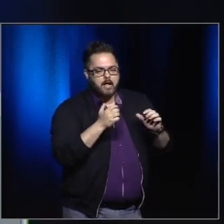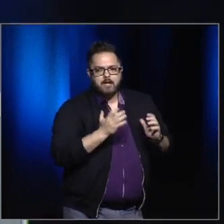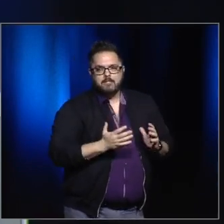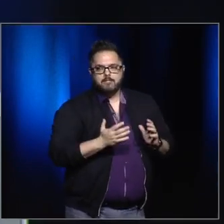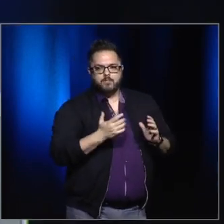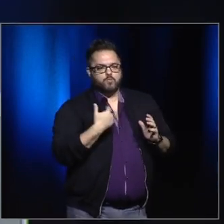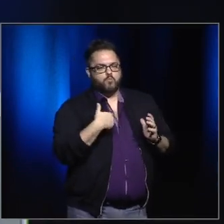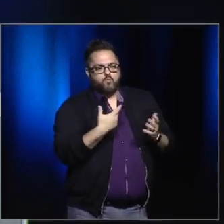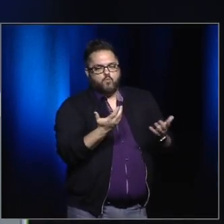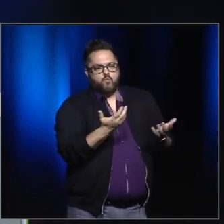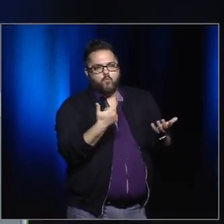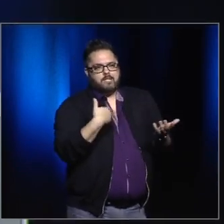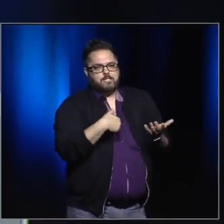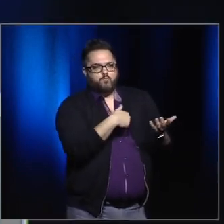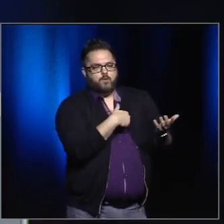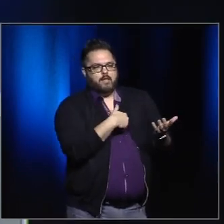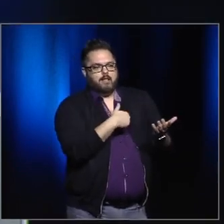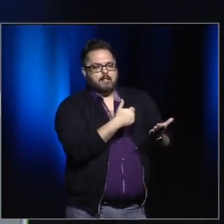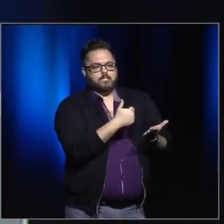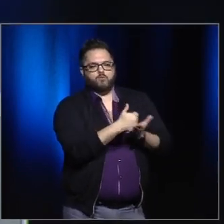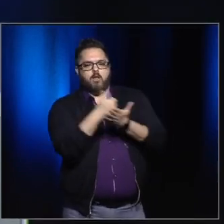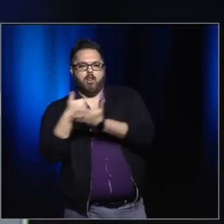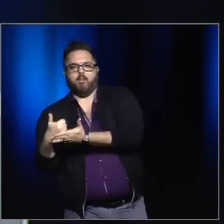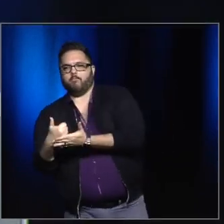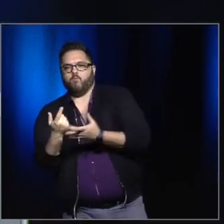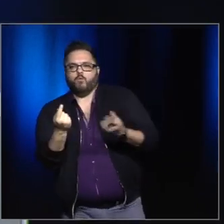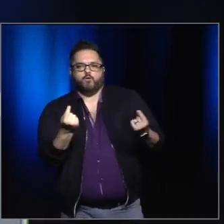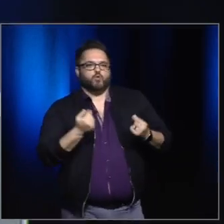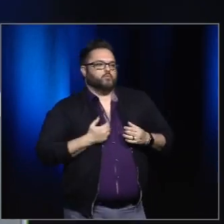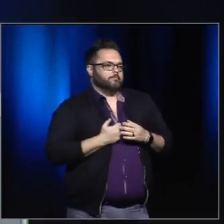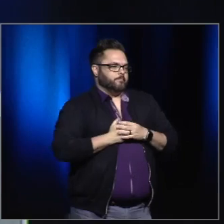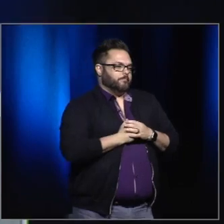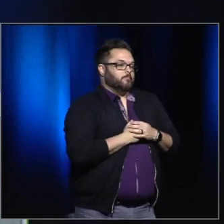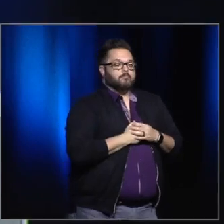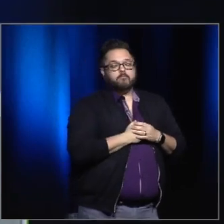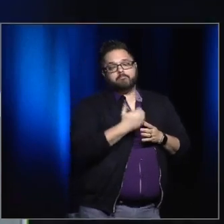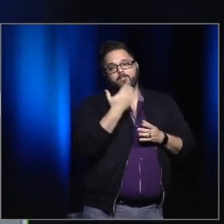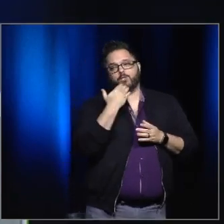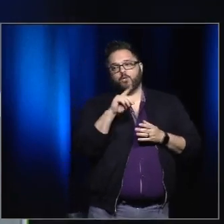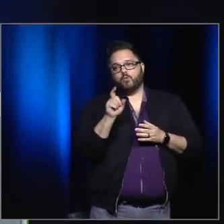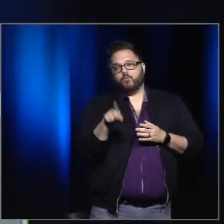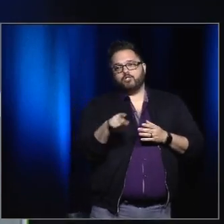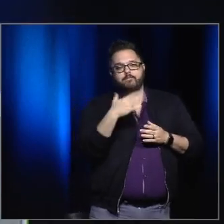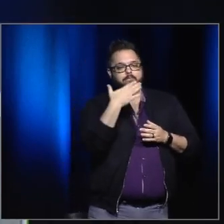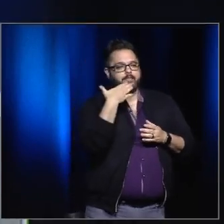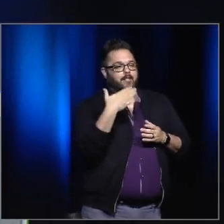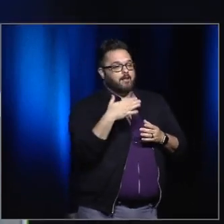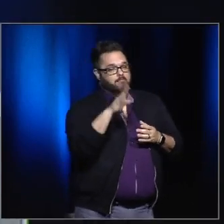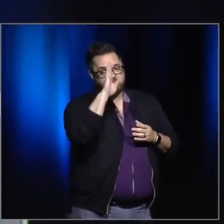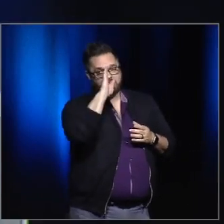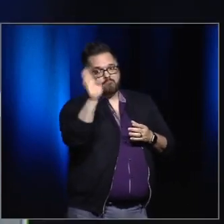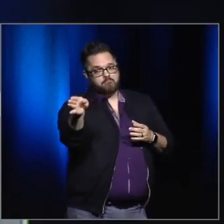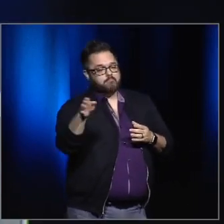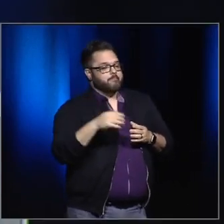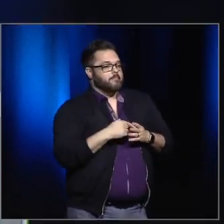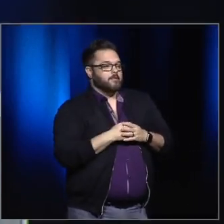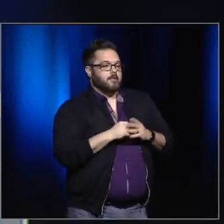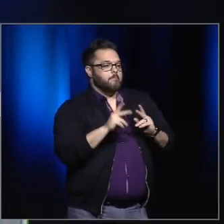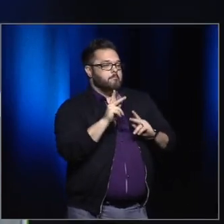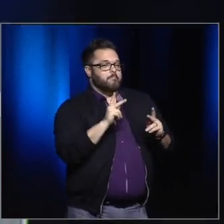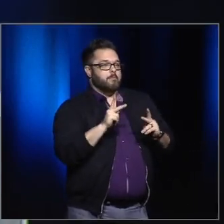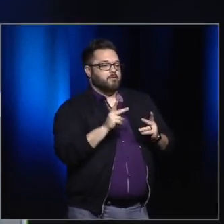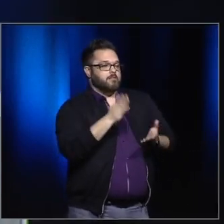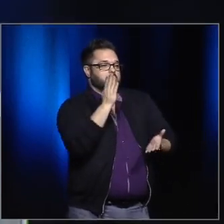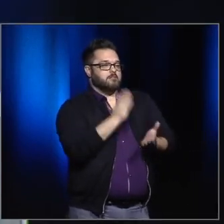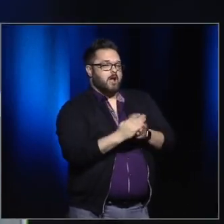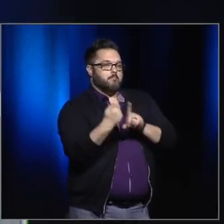can do to help, if anything. Yeah, it's a really good question. I'll be really frank, I think people need to stop picking